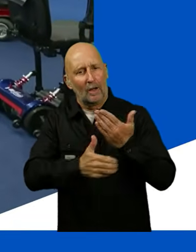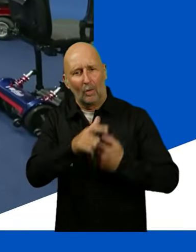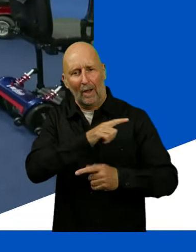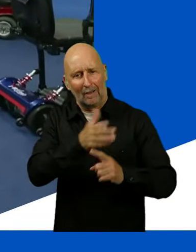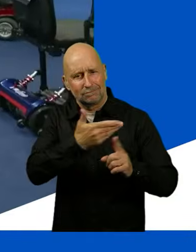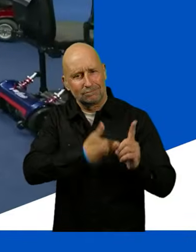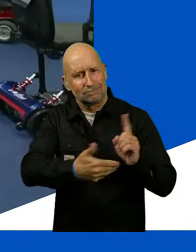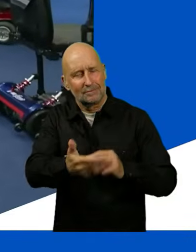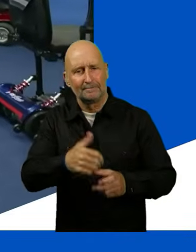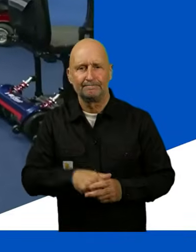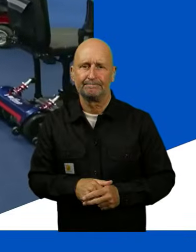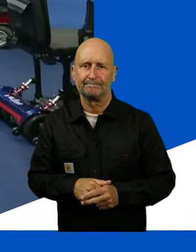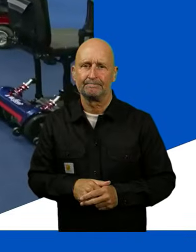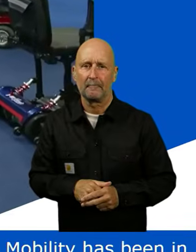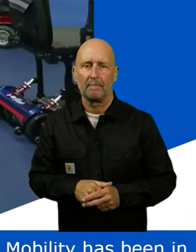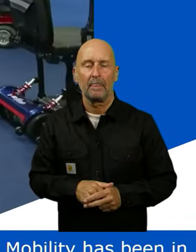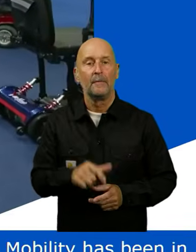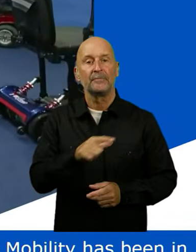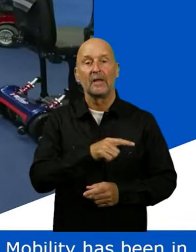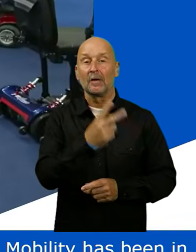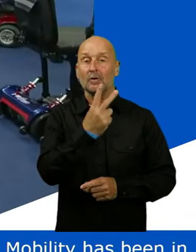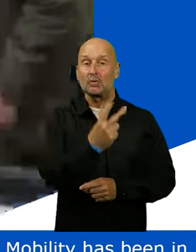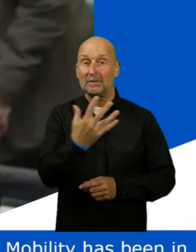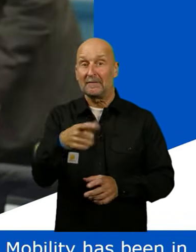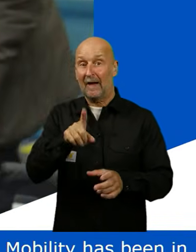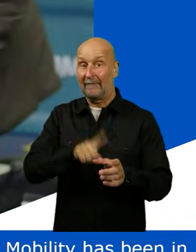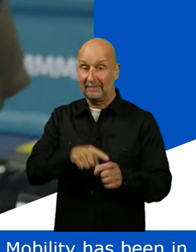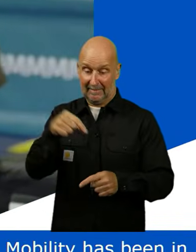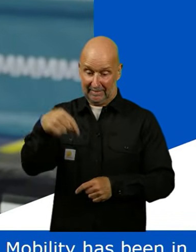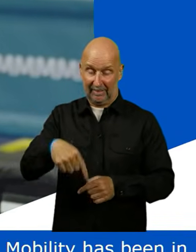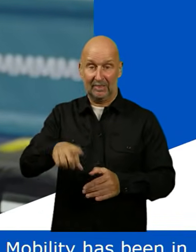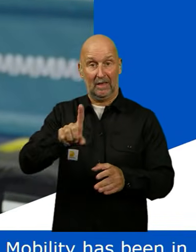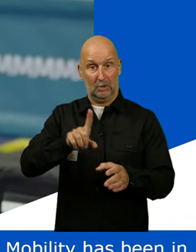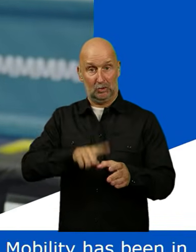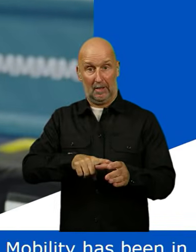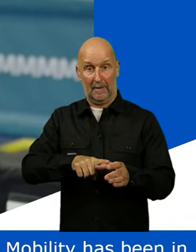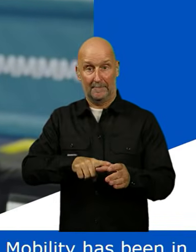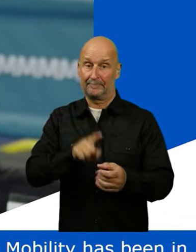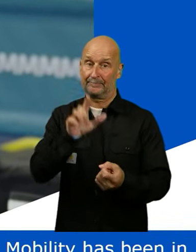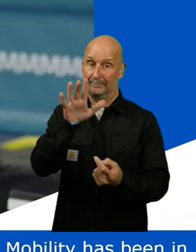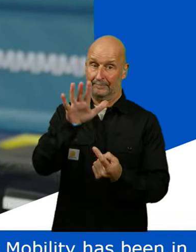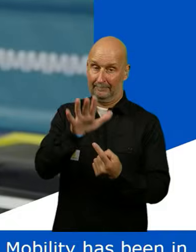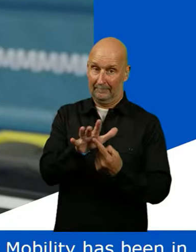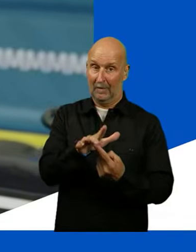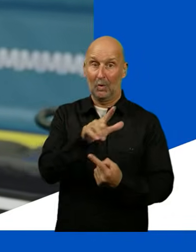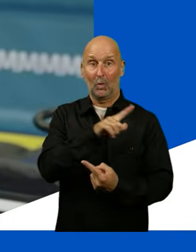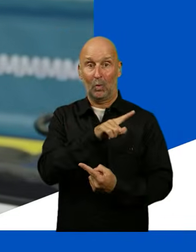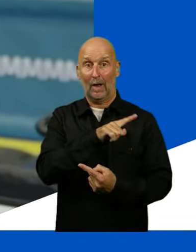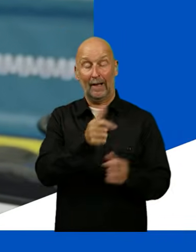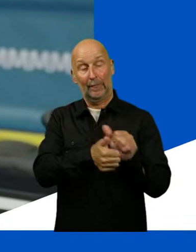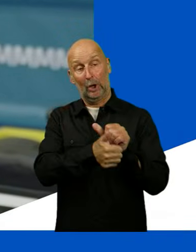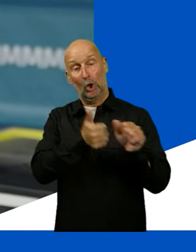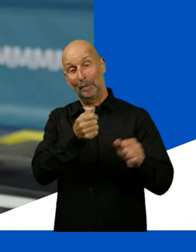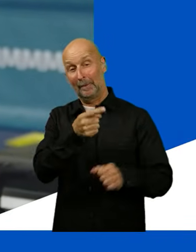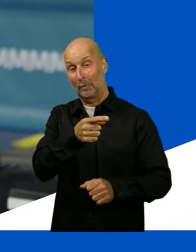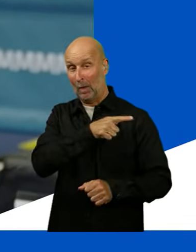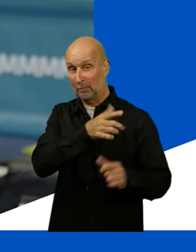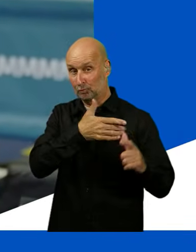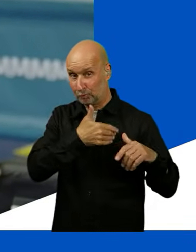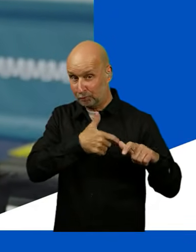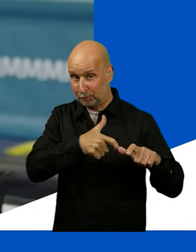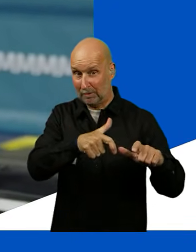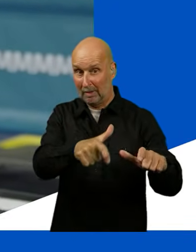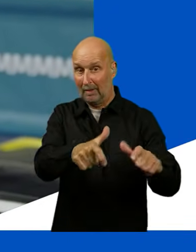would you say? Yeah, so 25 years this year. Right. The key to longevity from our perspective is